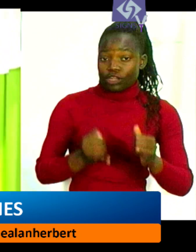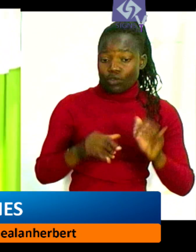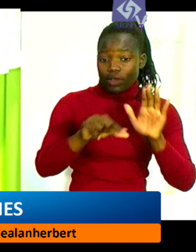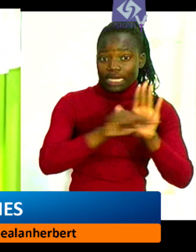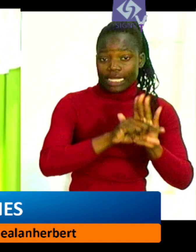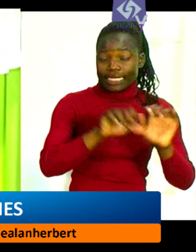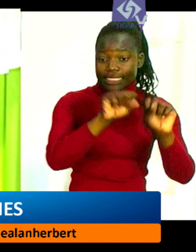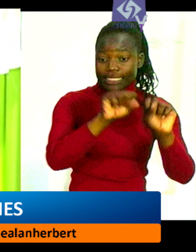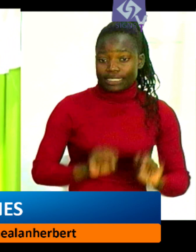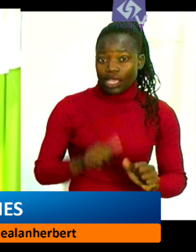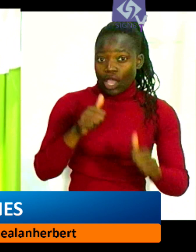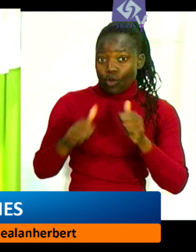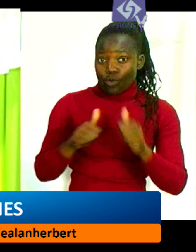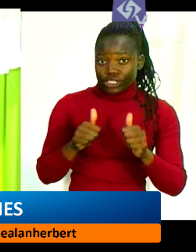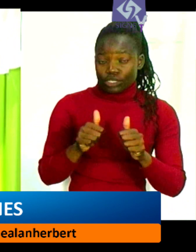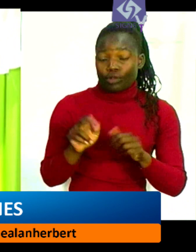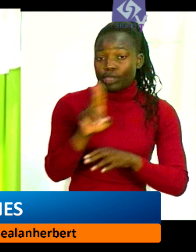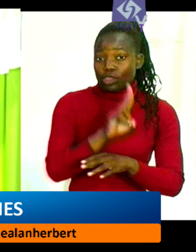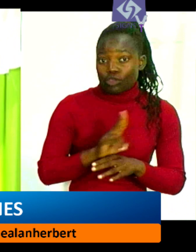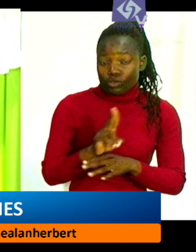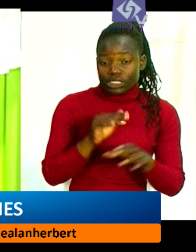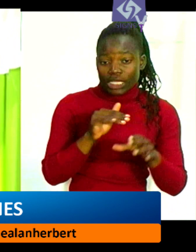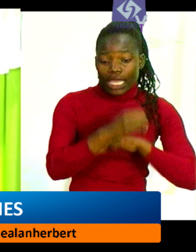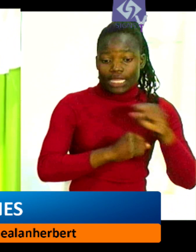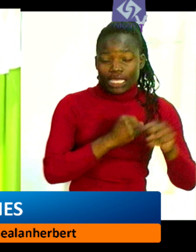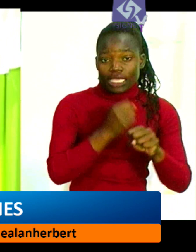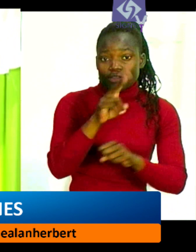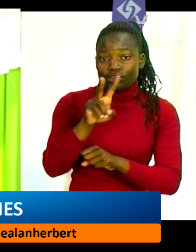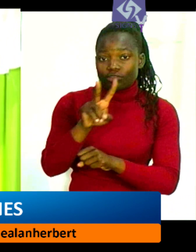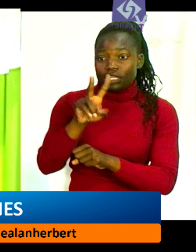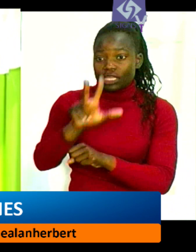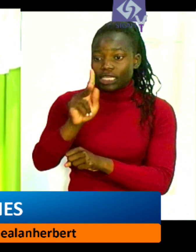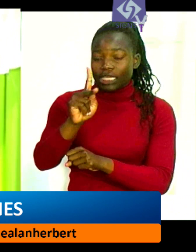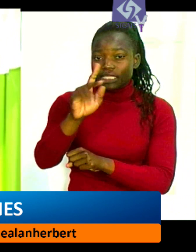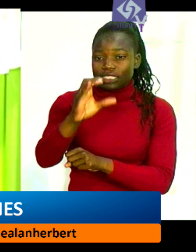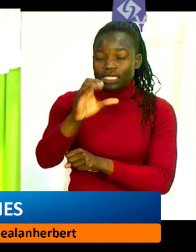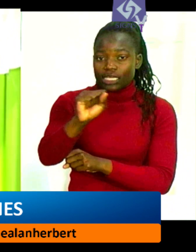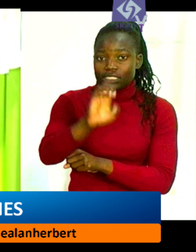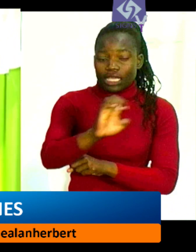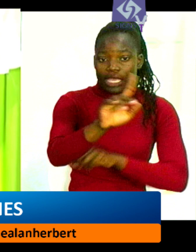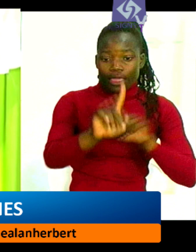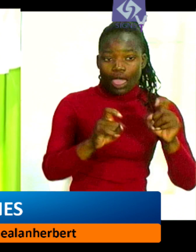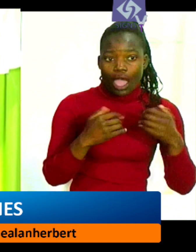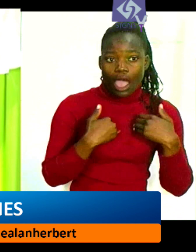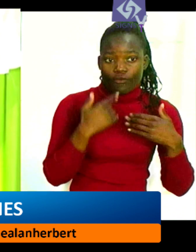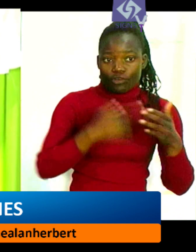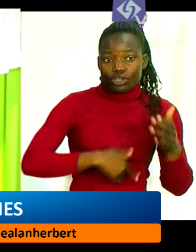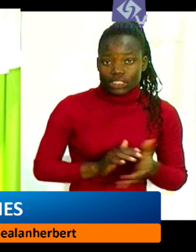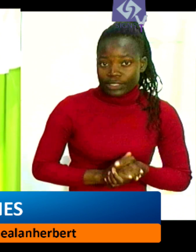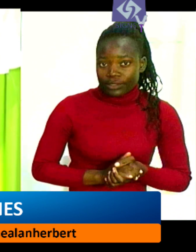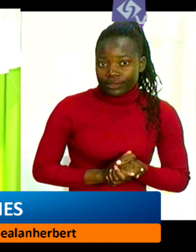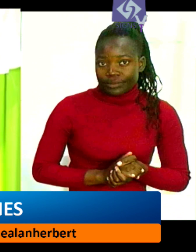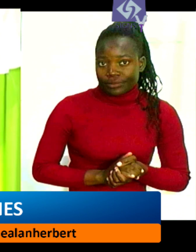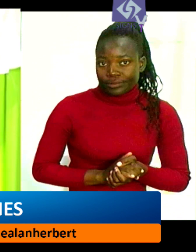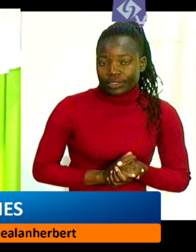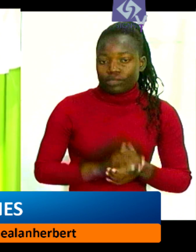In the new grading system that will be applied to the 2023 Kcse examination, the only